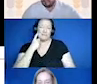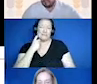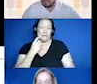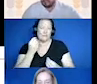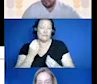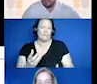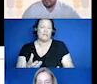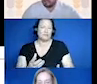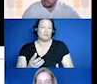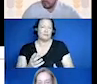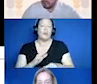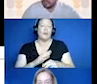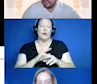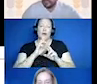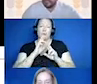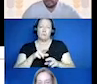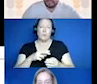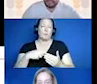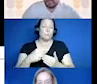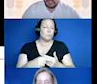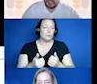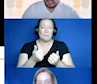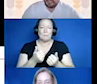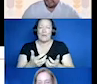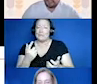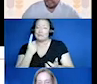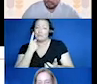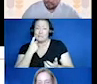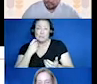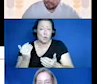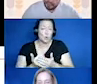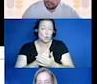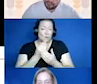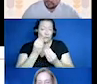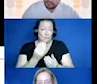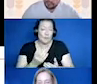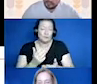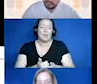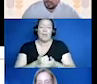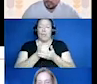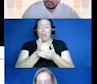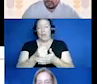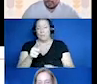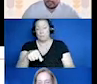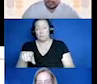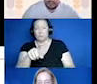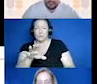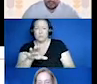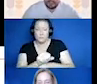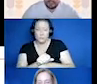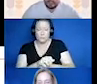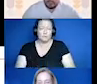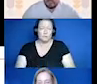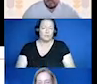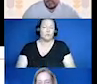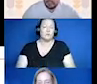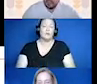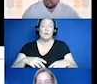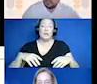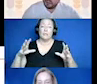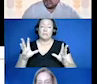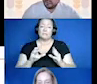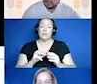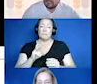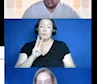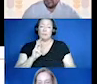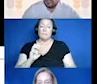our reports, our programs, and any updated data that might help be helpful for you in your work. The summit website on